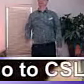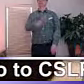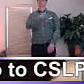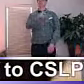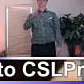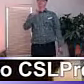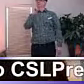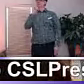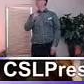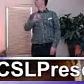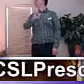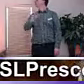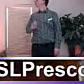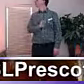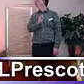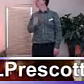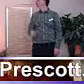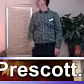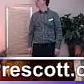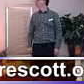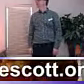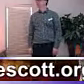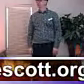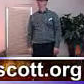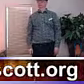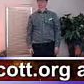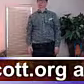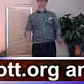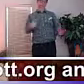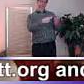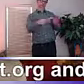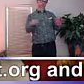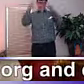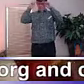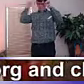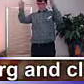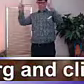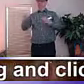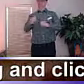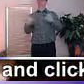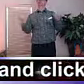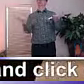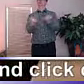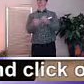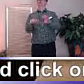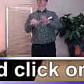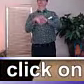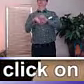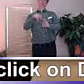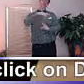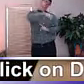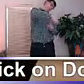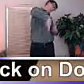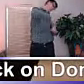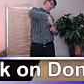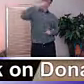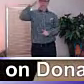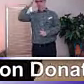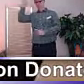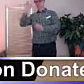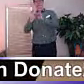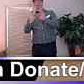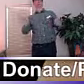Thank you, Jackson, as well. This is one of the wonderful things in being a member of this center, is knowing so many